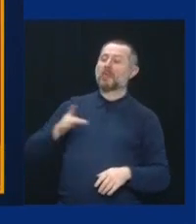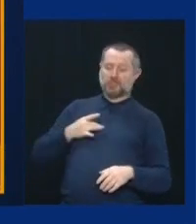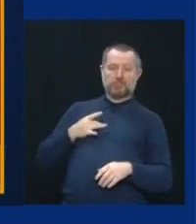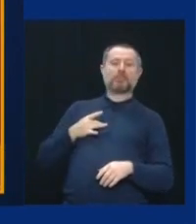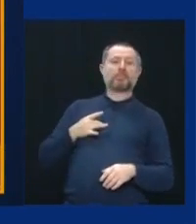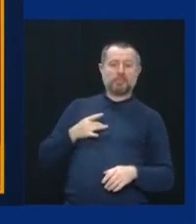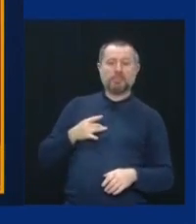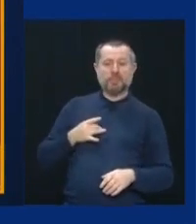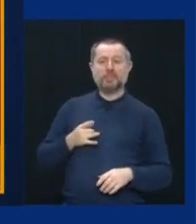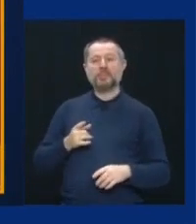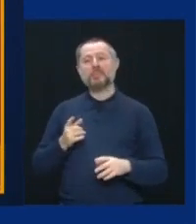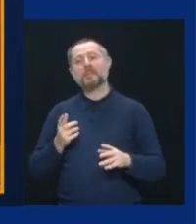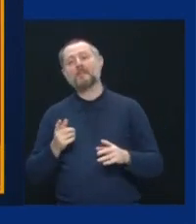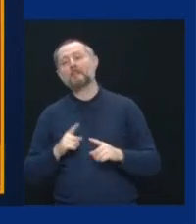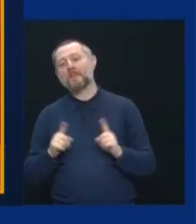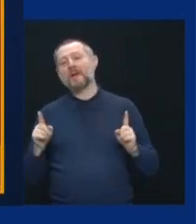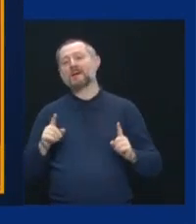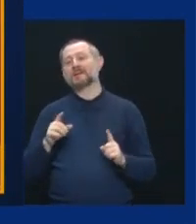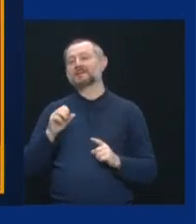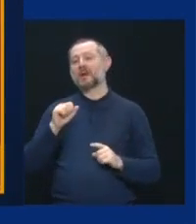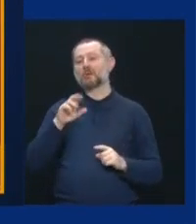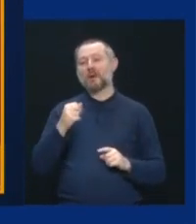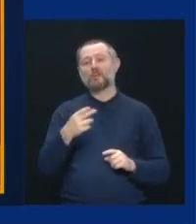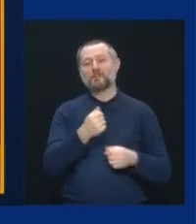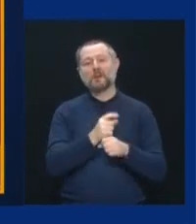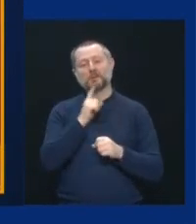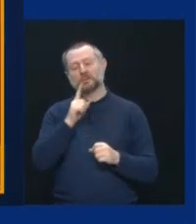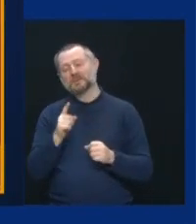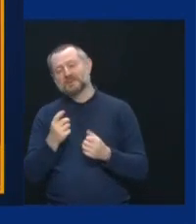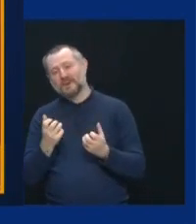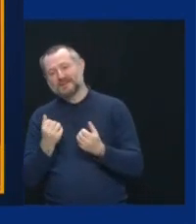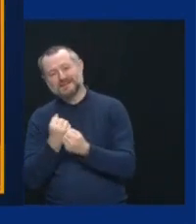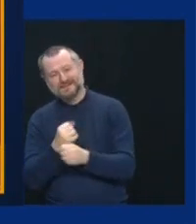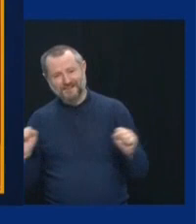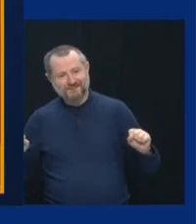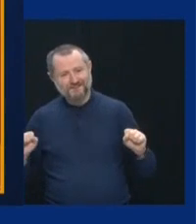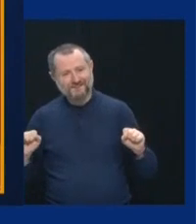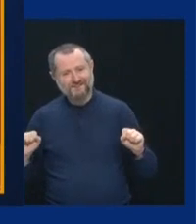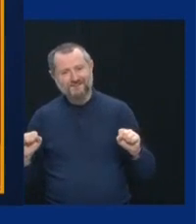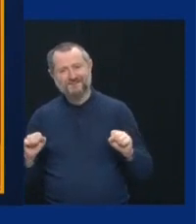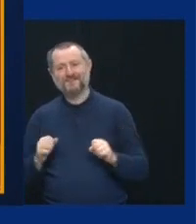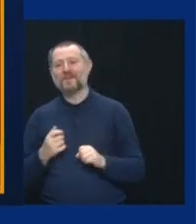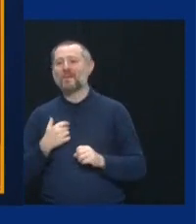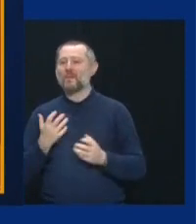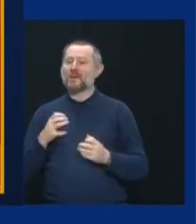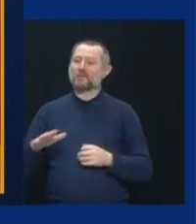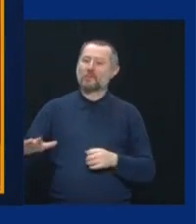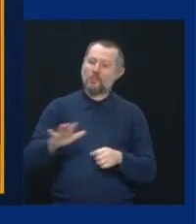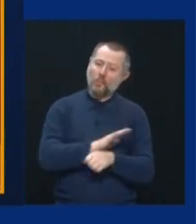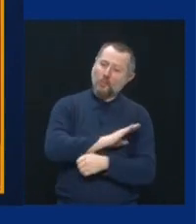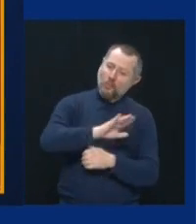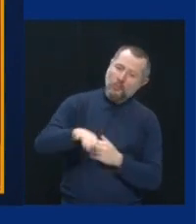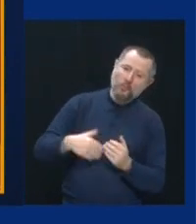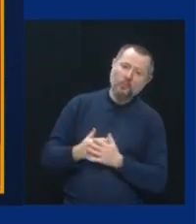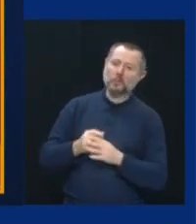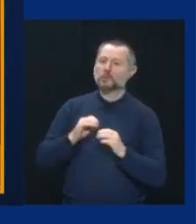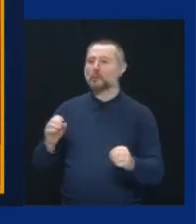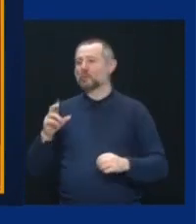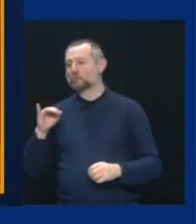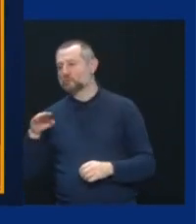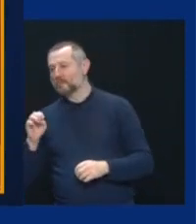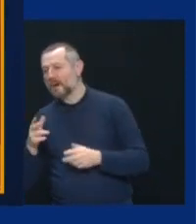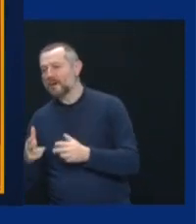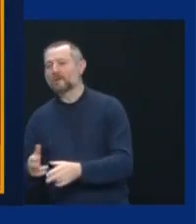very important, Sarah said it, you want to be safe in the MTA system from crime and from COVID, and I